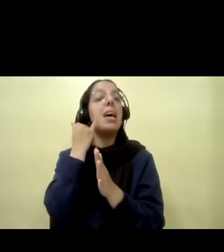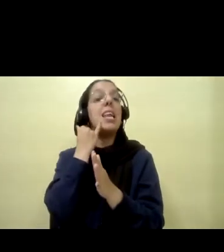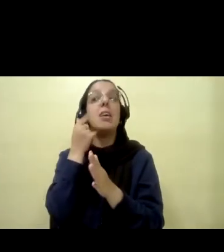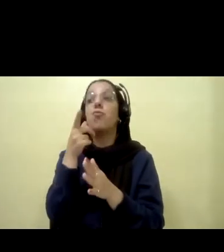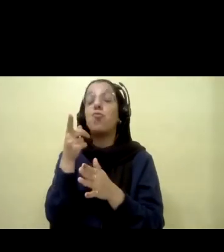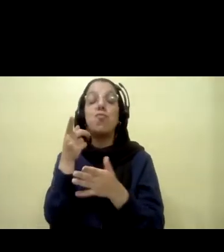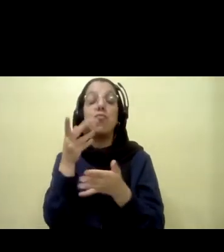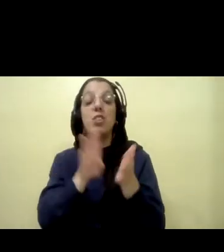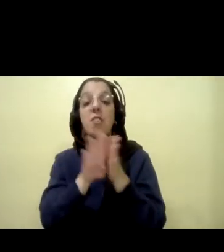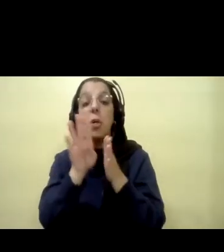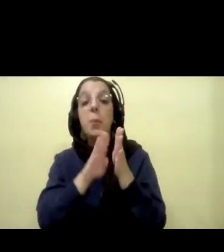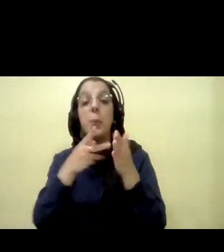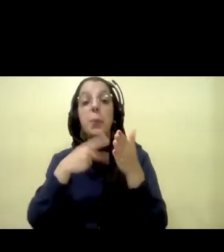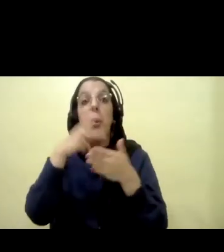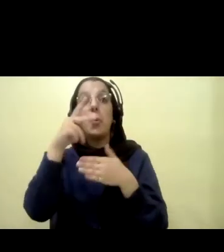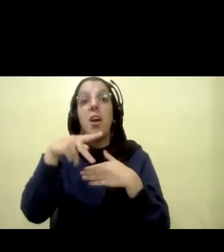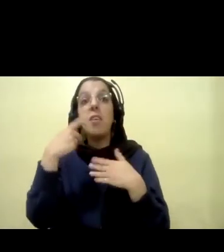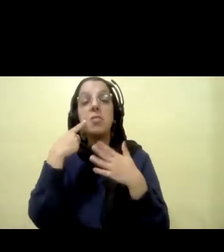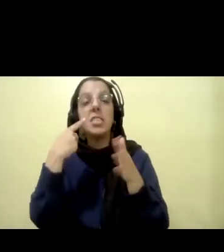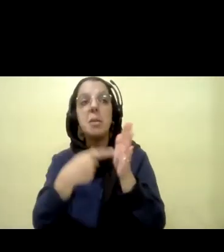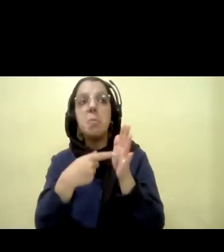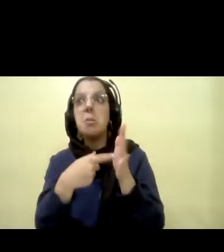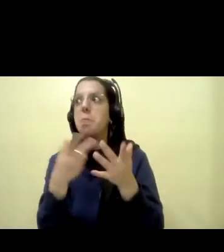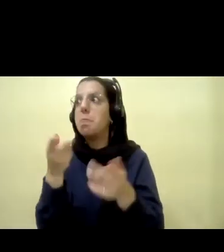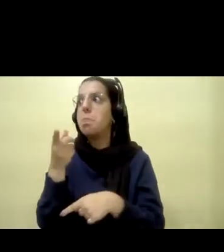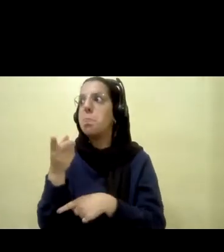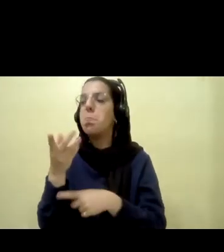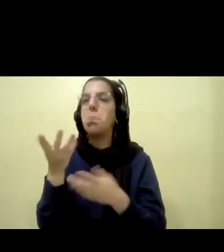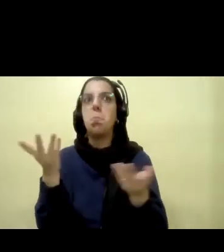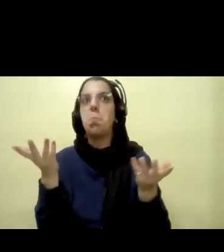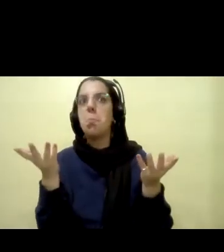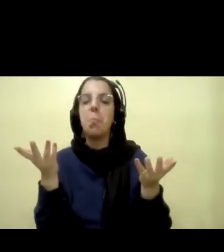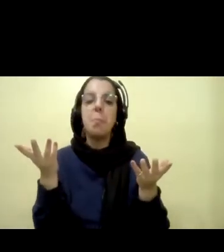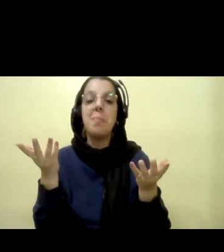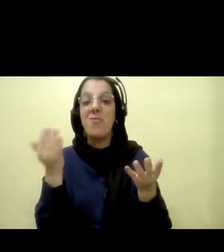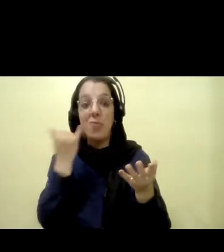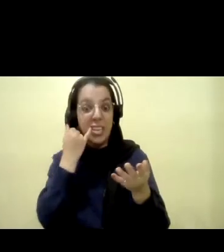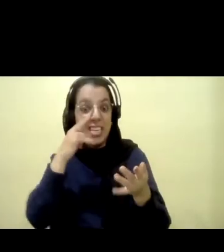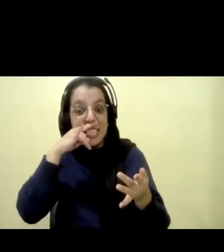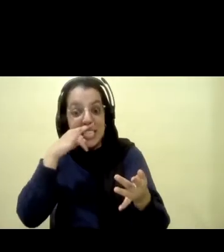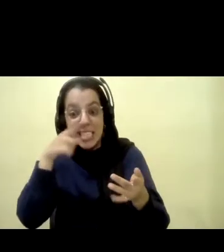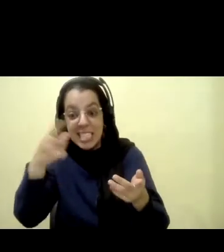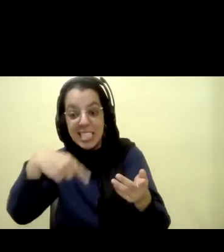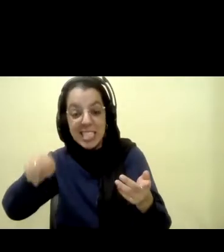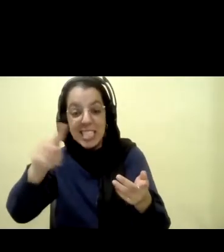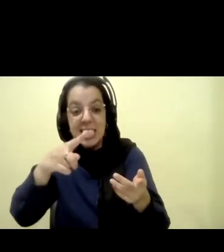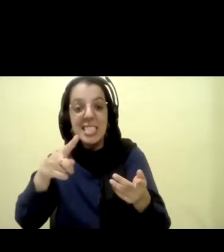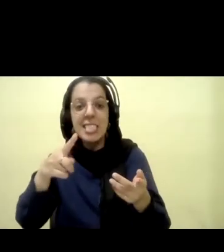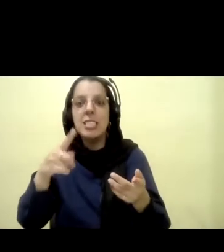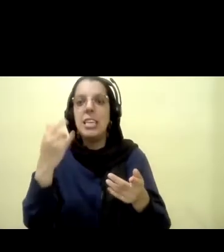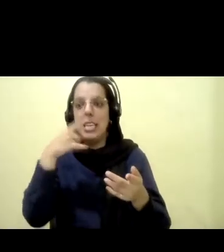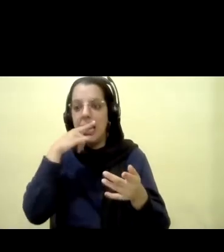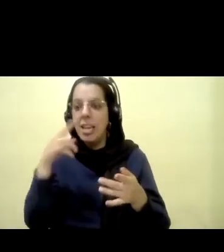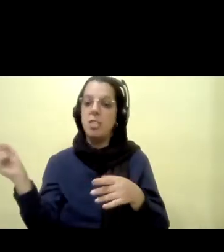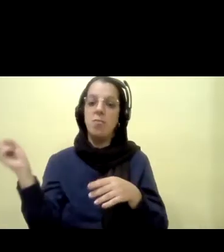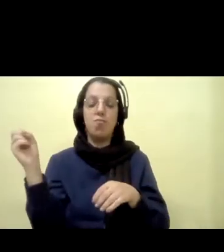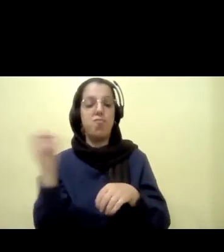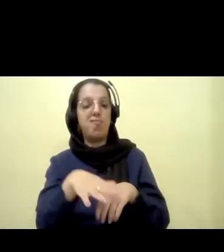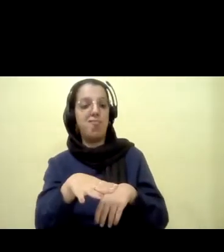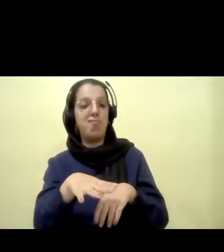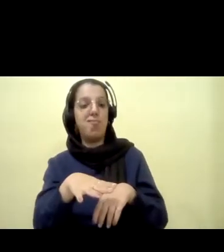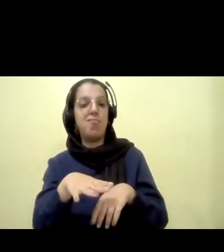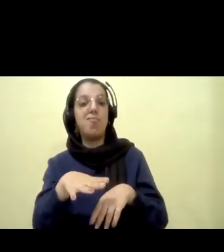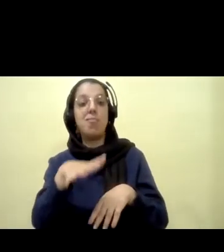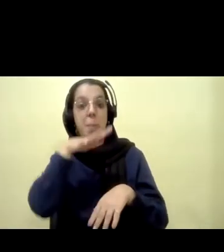may, something like, a program that's for kids, that is drop off, that is not